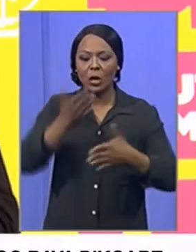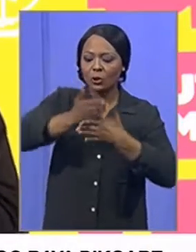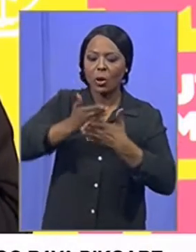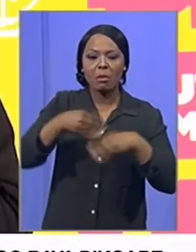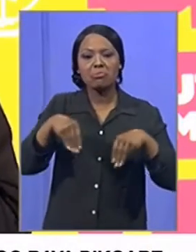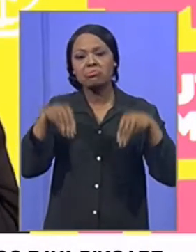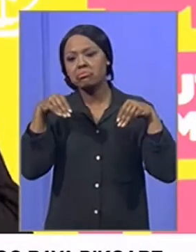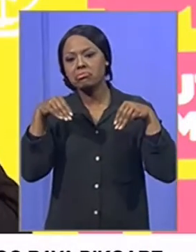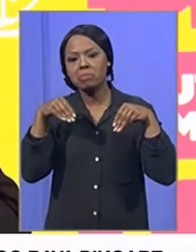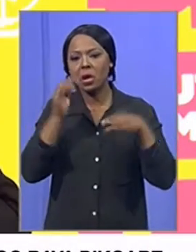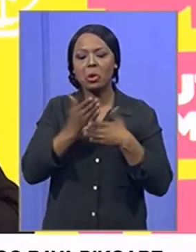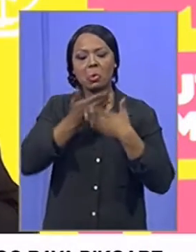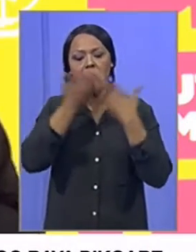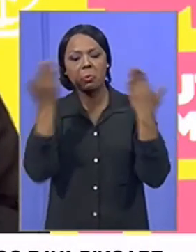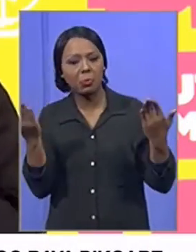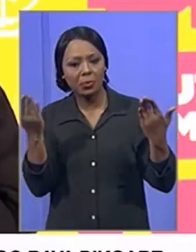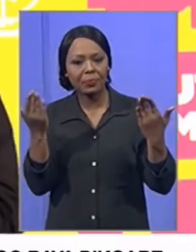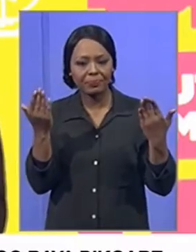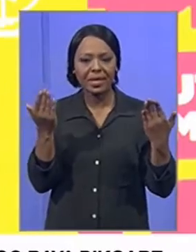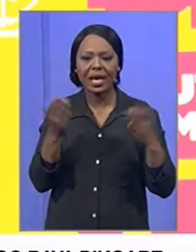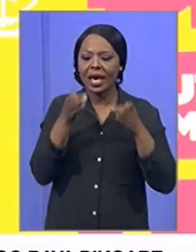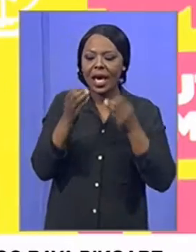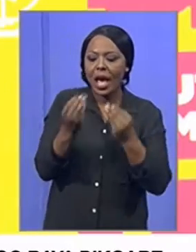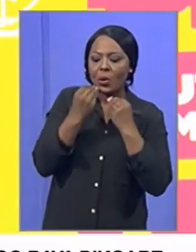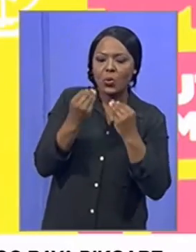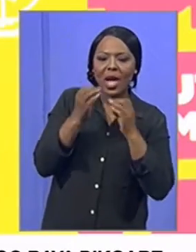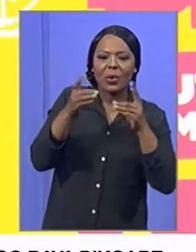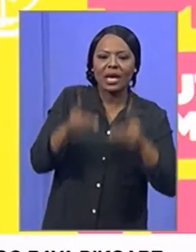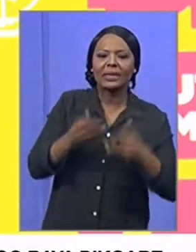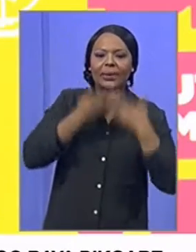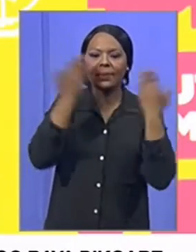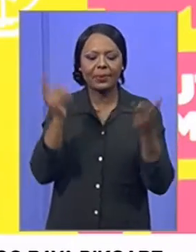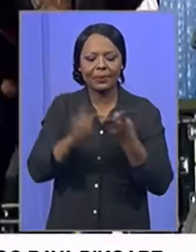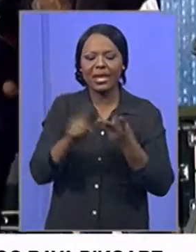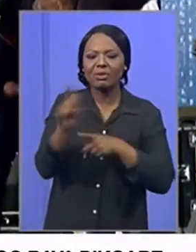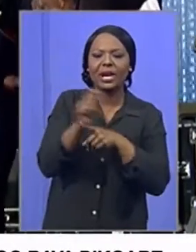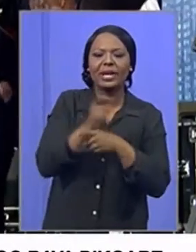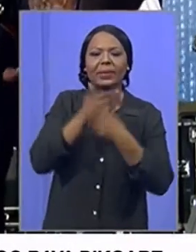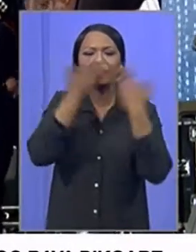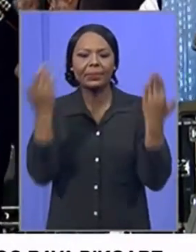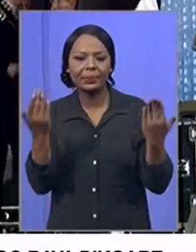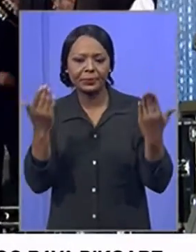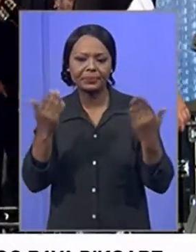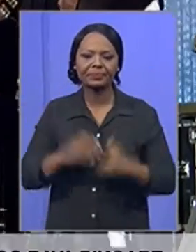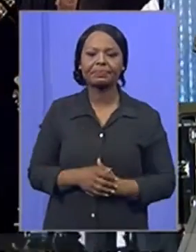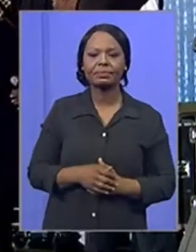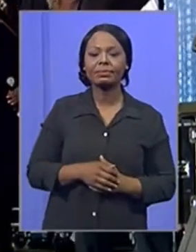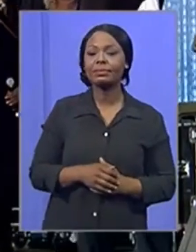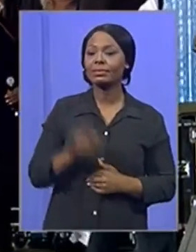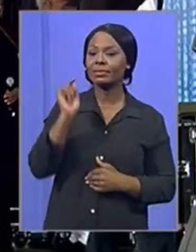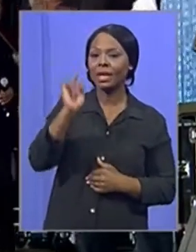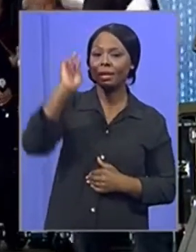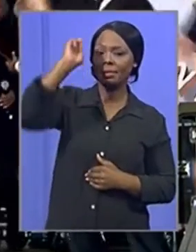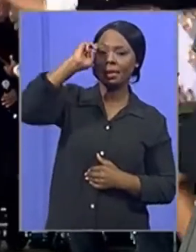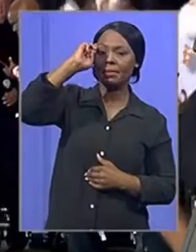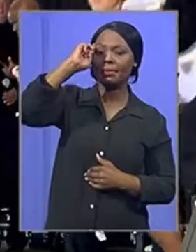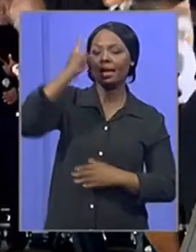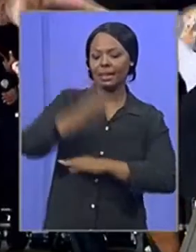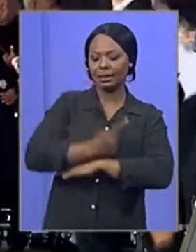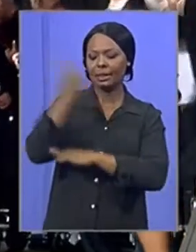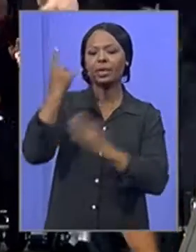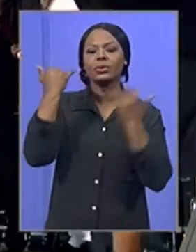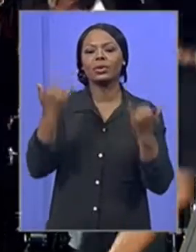employment, not in education, and not in training in Gauteng. Jaaka karolo ya segopotso, motshameko